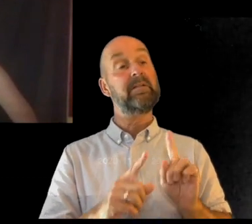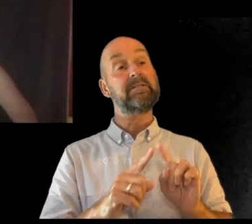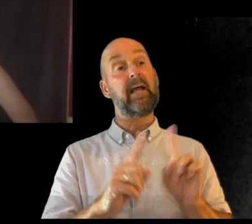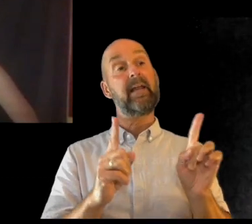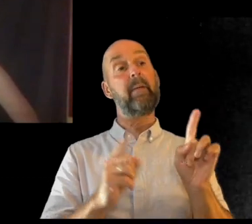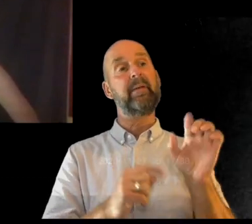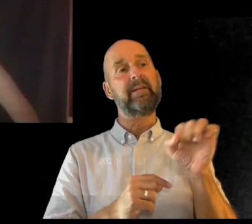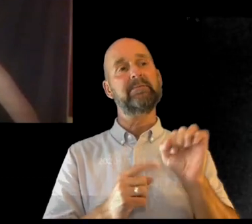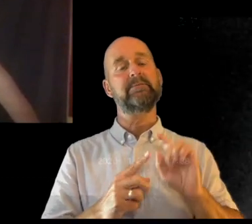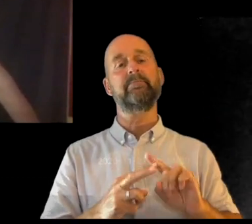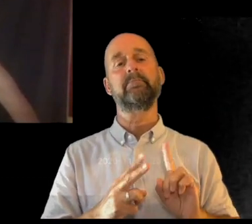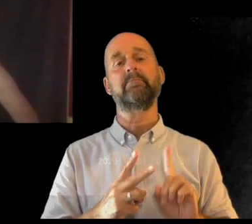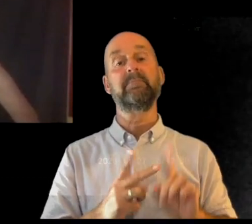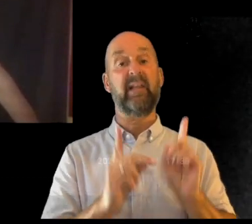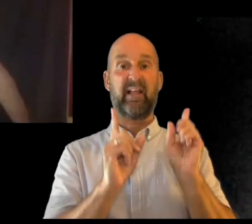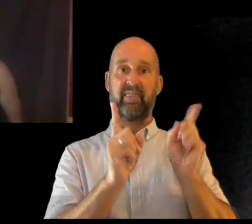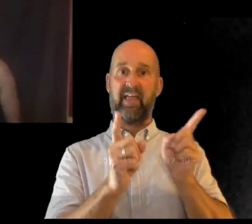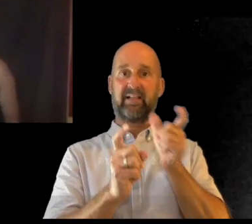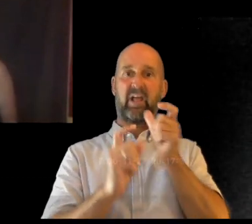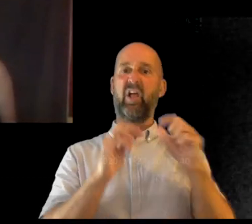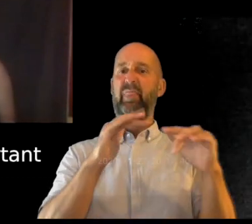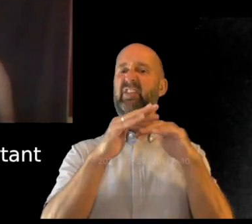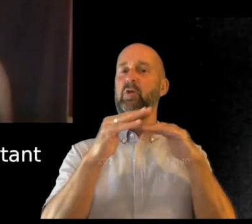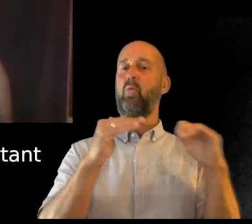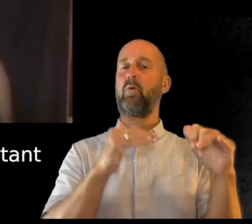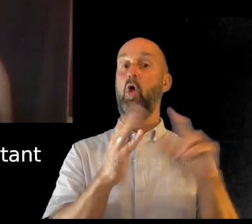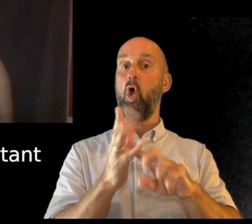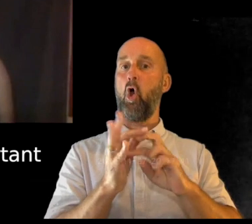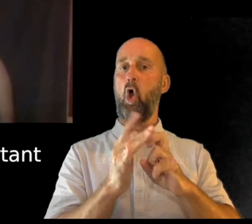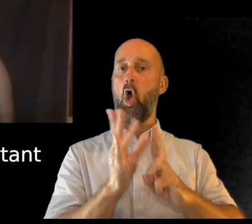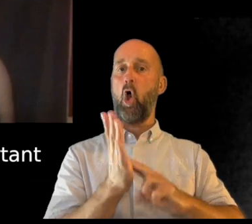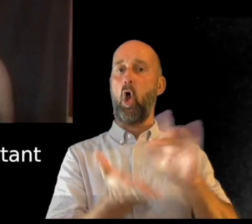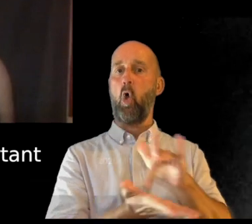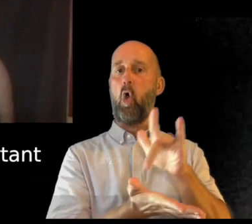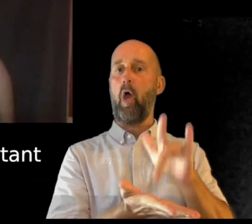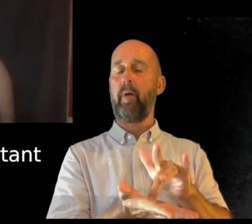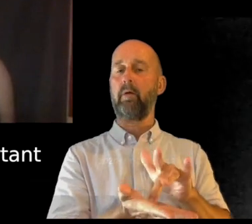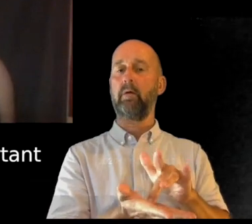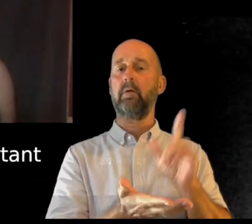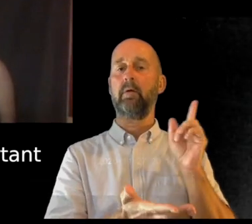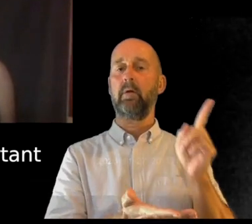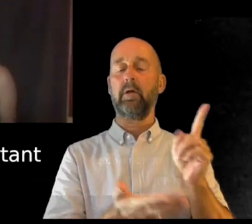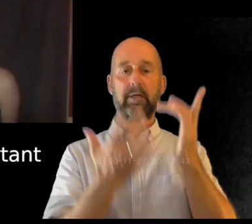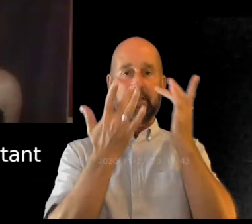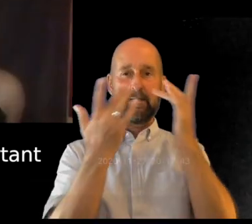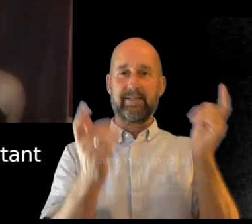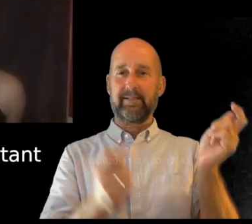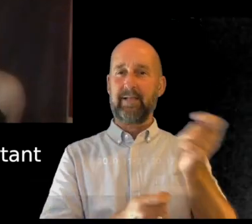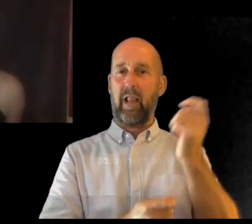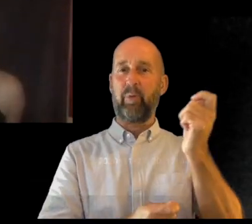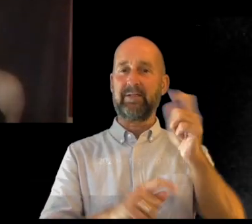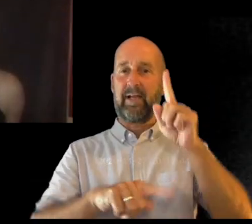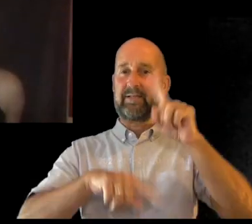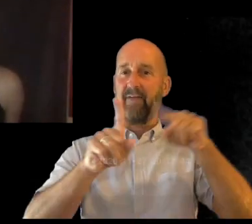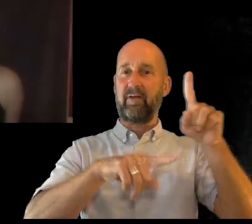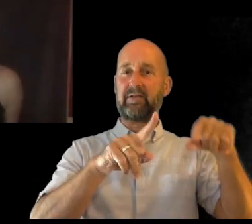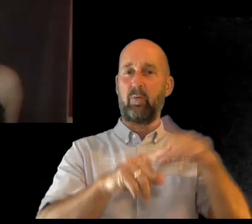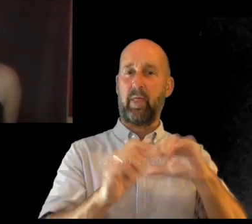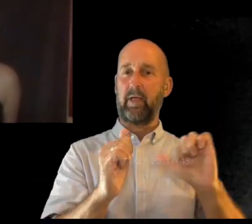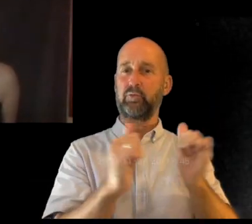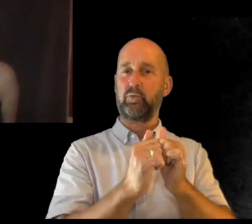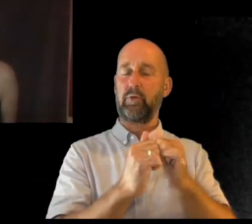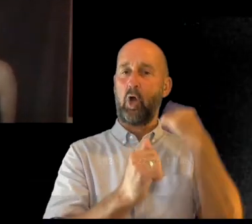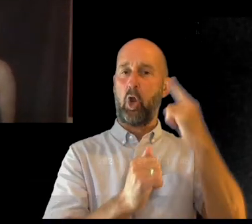Dynamic. Yes, that's the tone. An urban. Celebrating diversity is important to London Girl